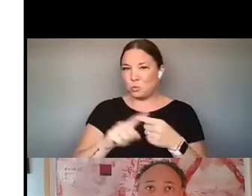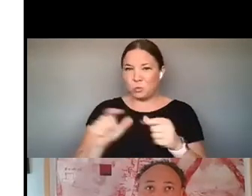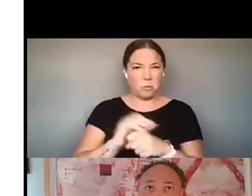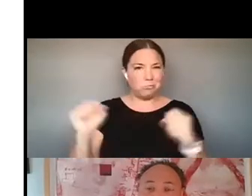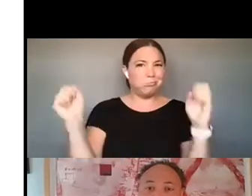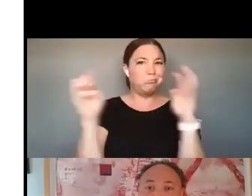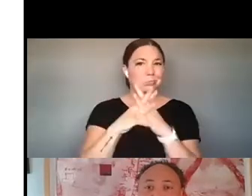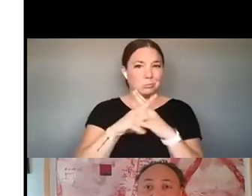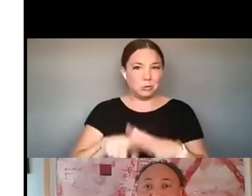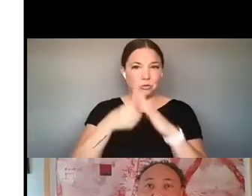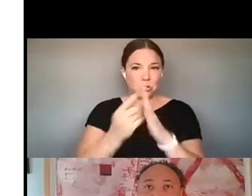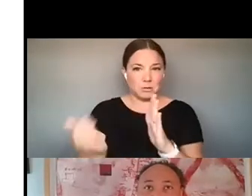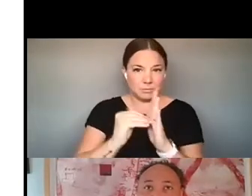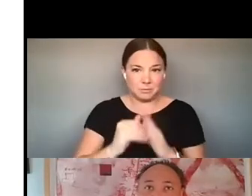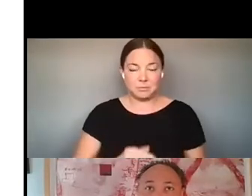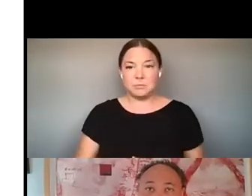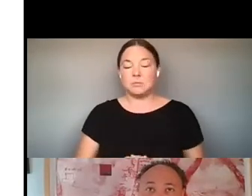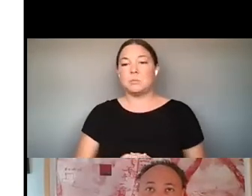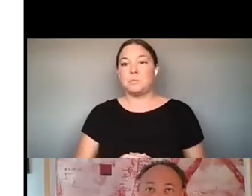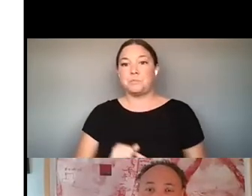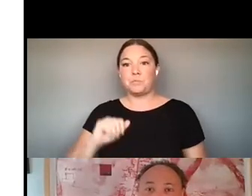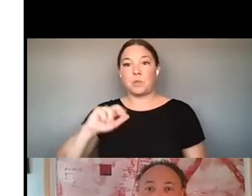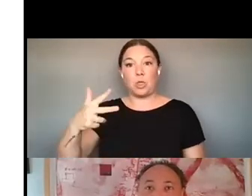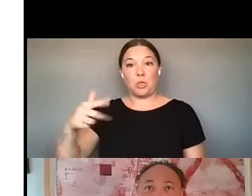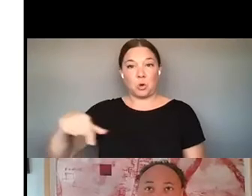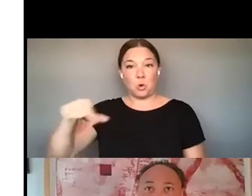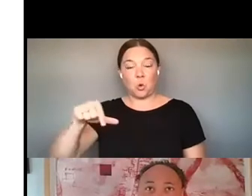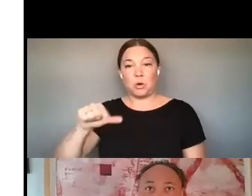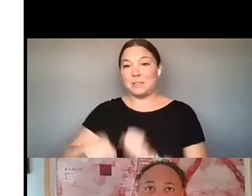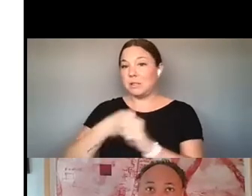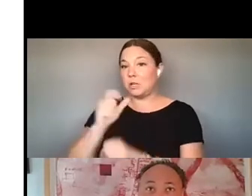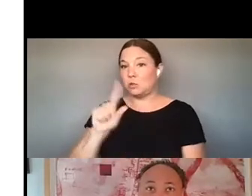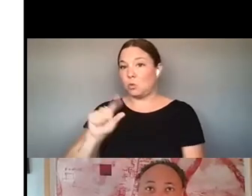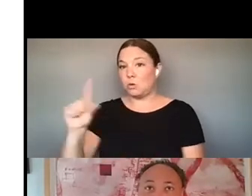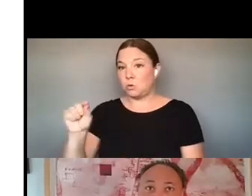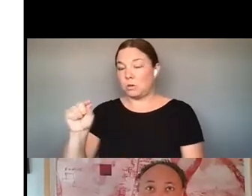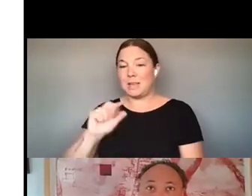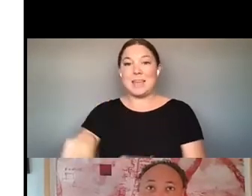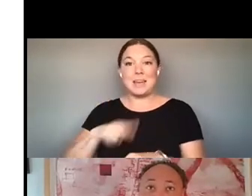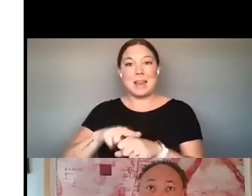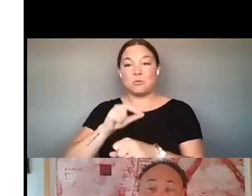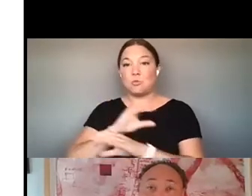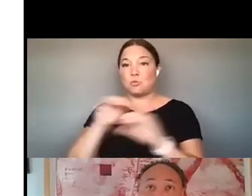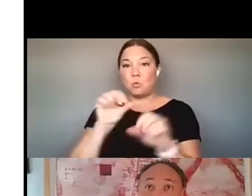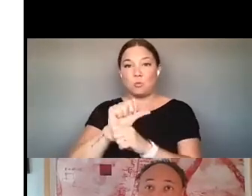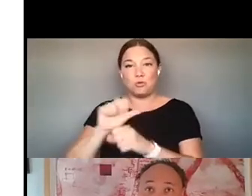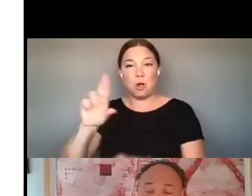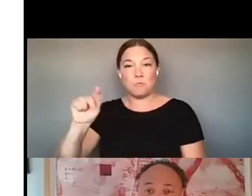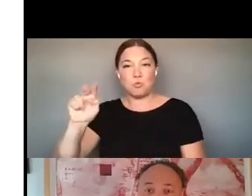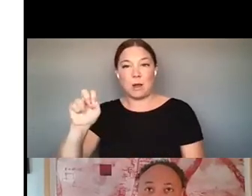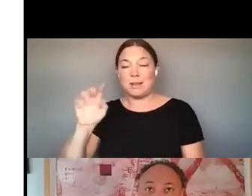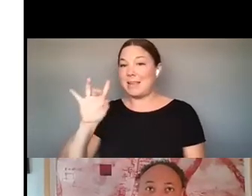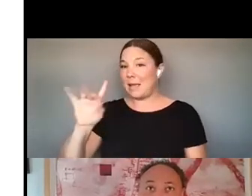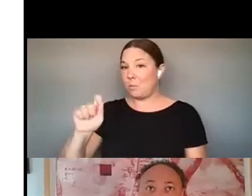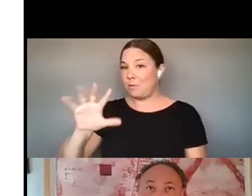In the third quarter of 2020, while the national unemployment rate was 8.5%,